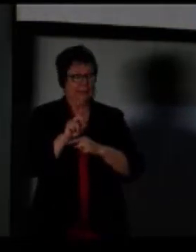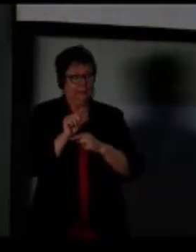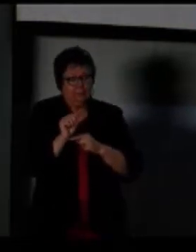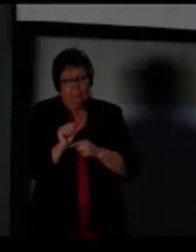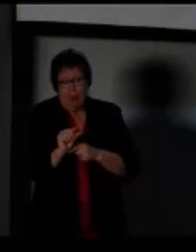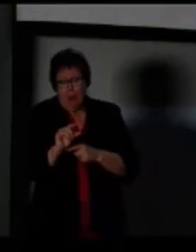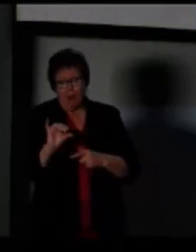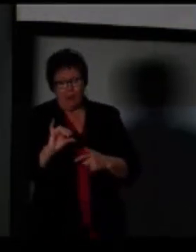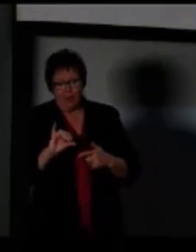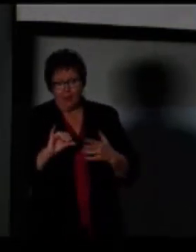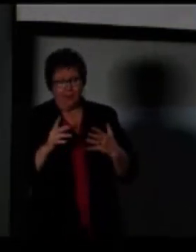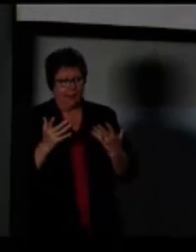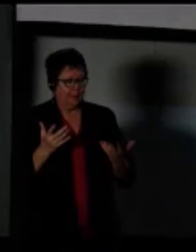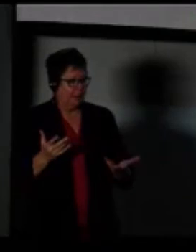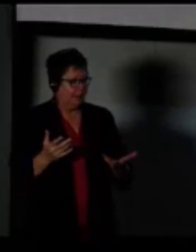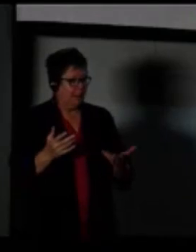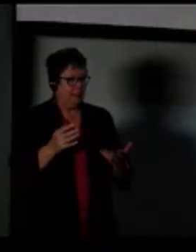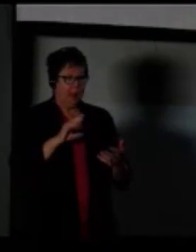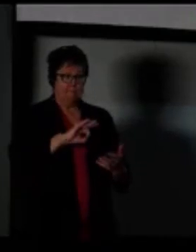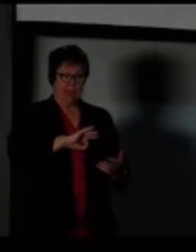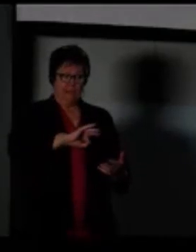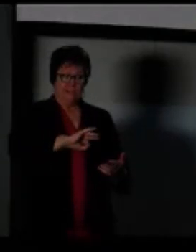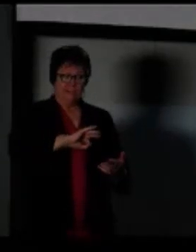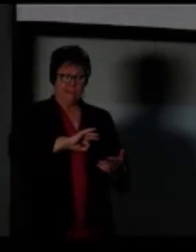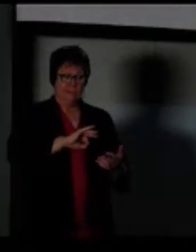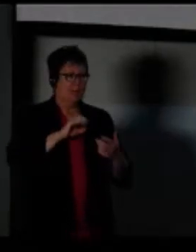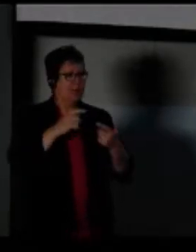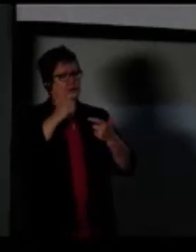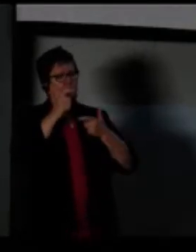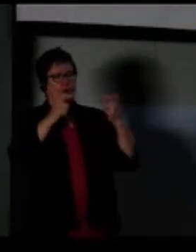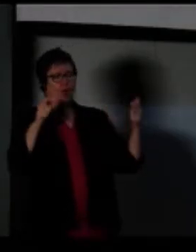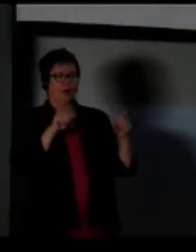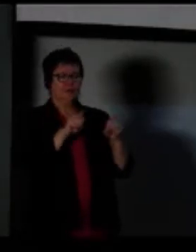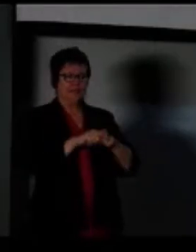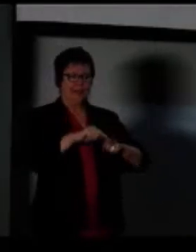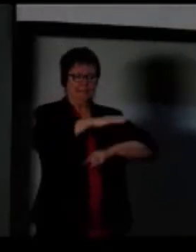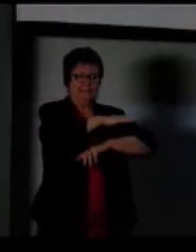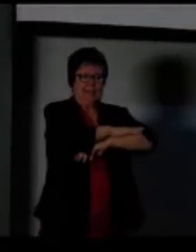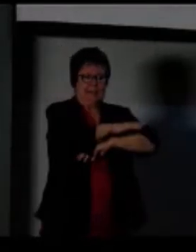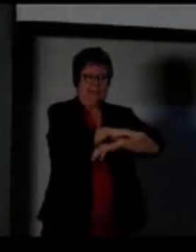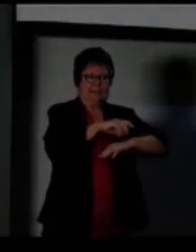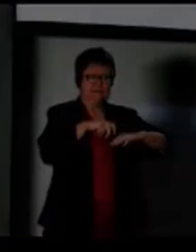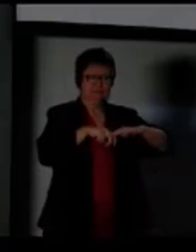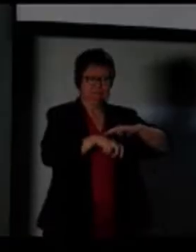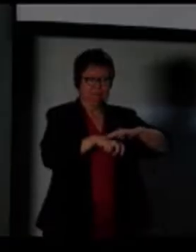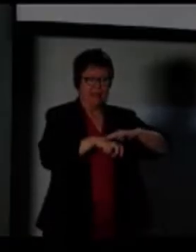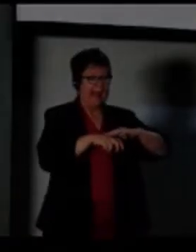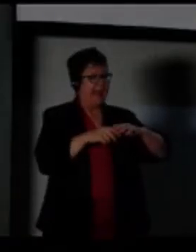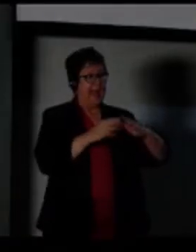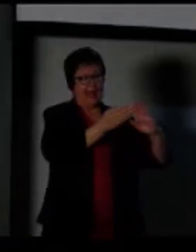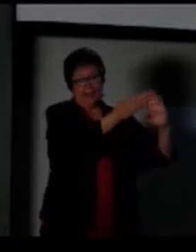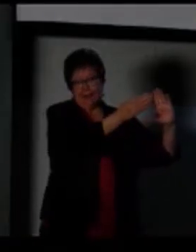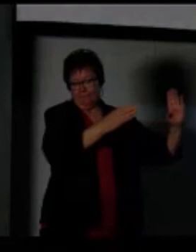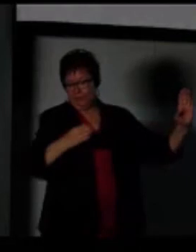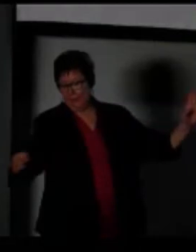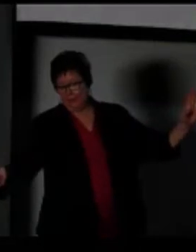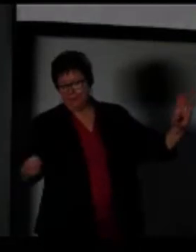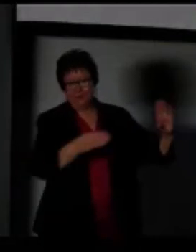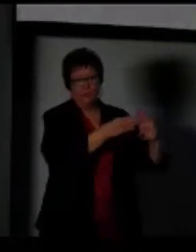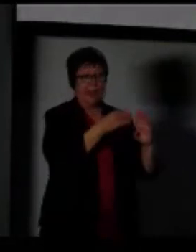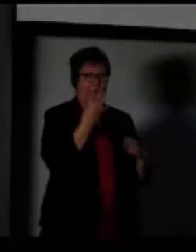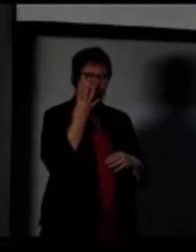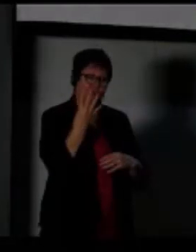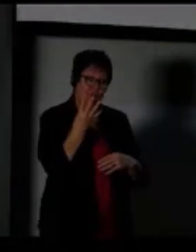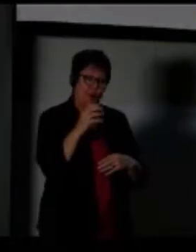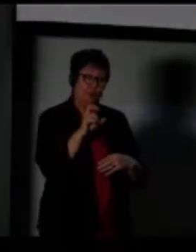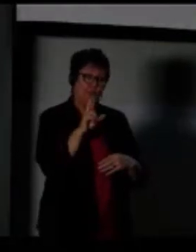small as a button to as large as a desk, and everything in between. We have 4 curatorial